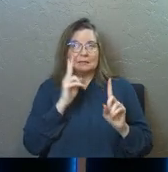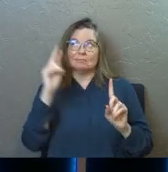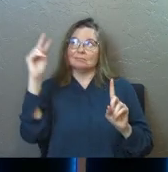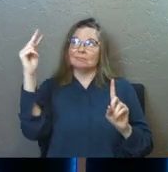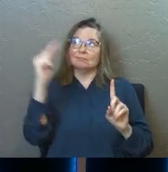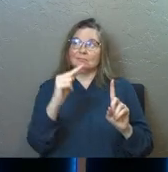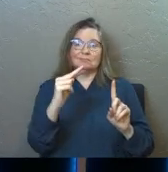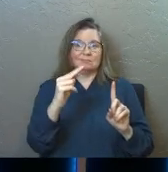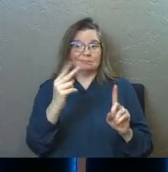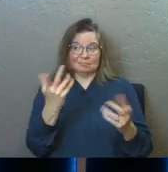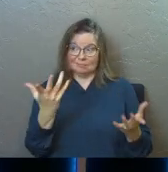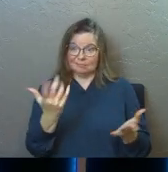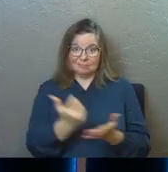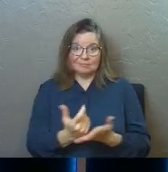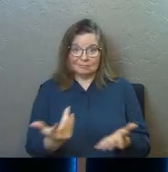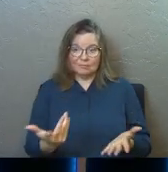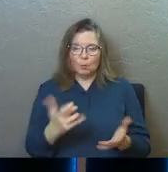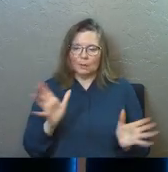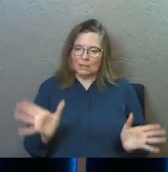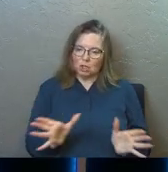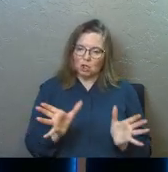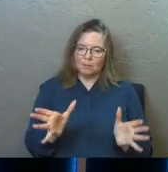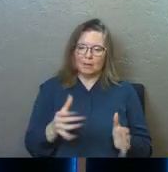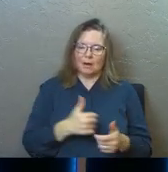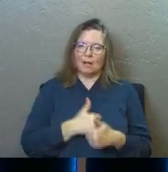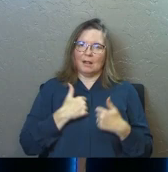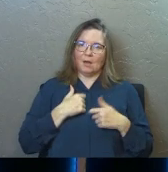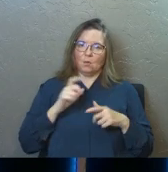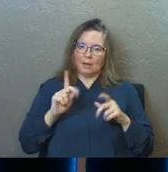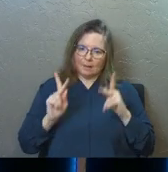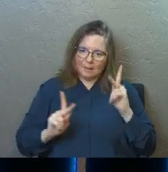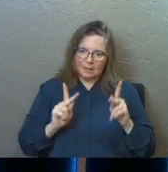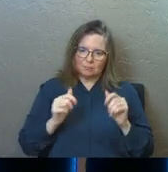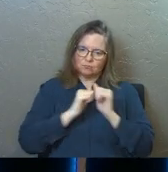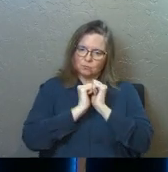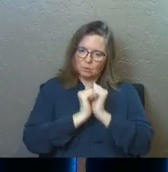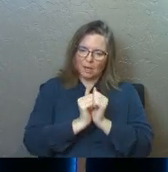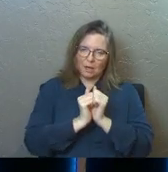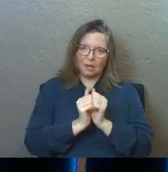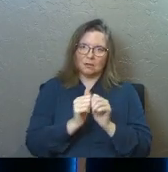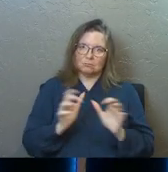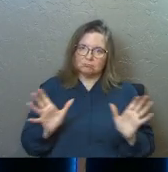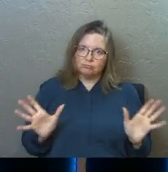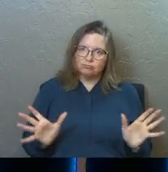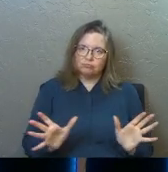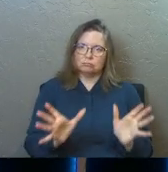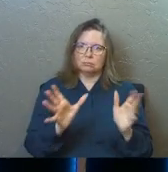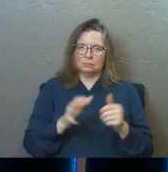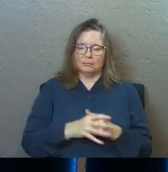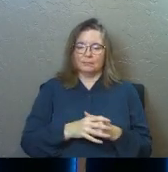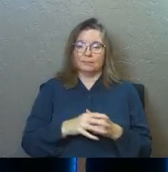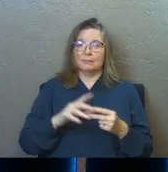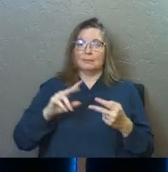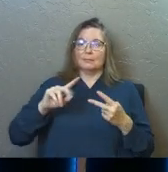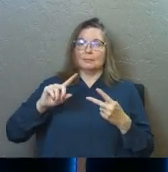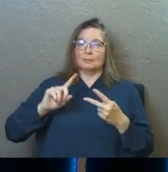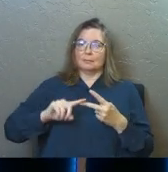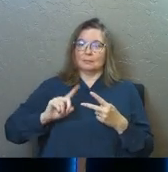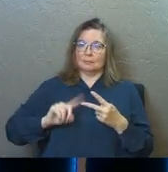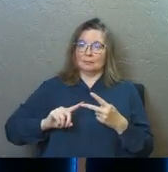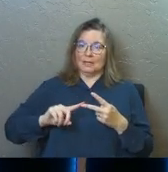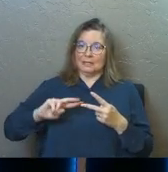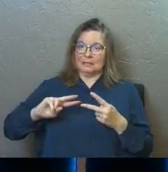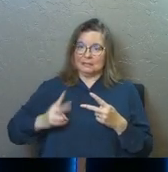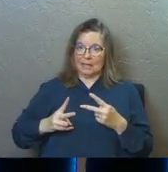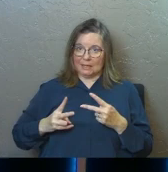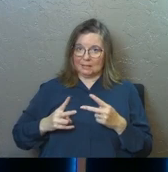Heavenly Father. Amen, church? We need encouragement in our lives. We need people. We need to be together to bring that encouragement. Second thing